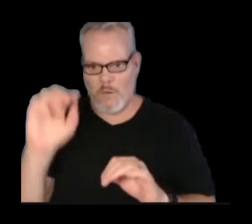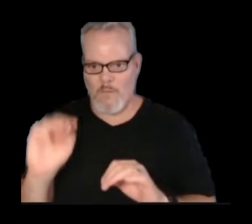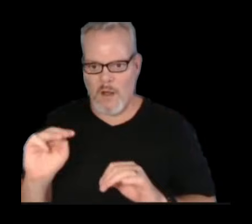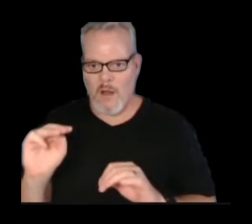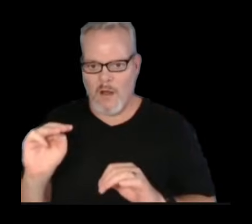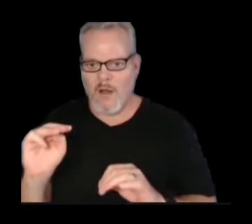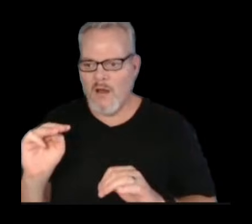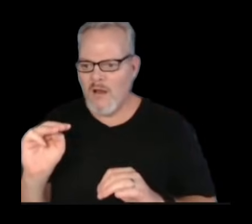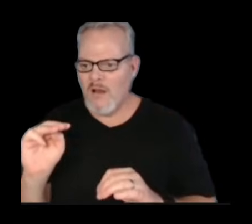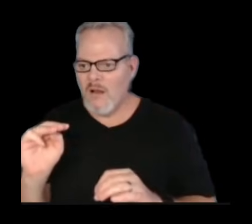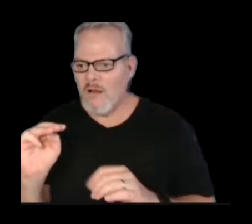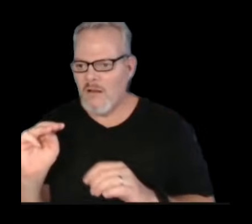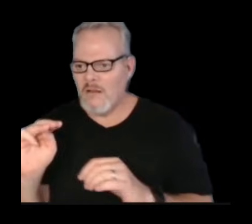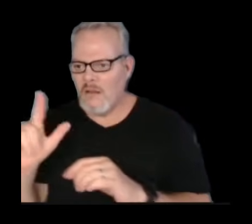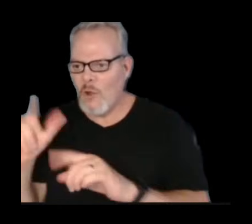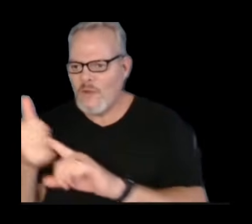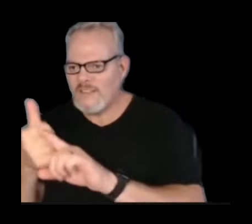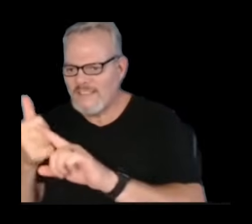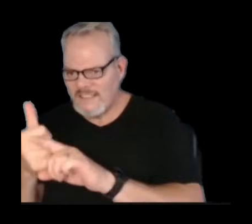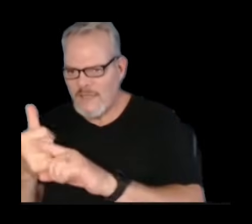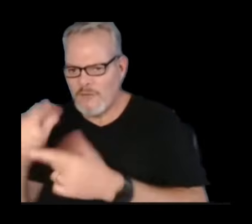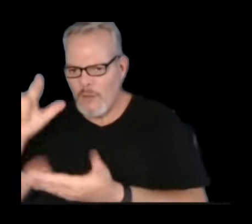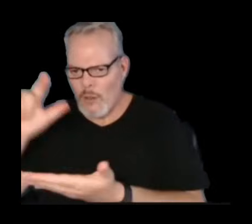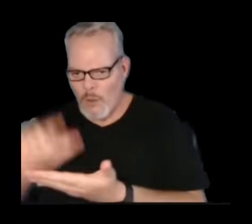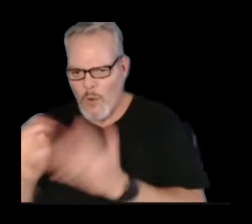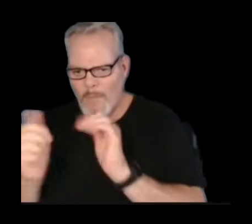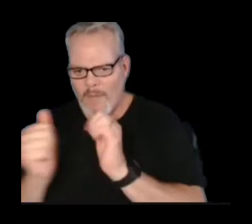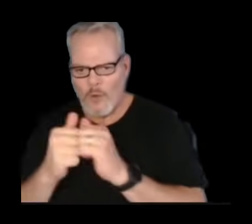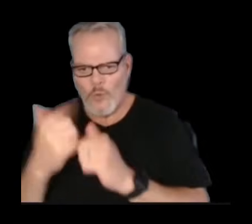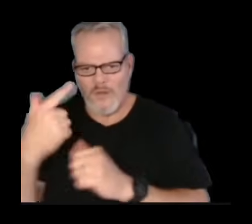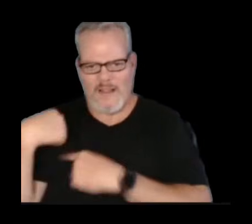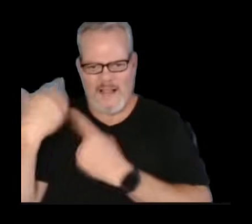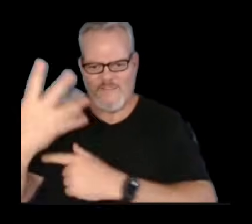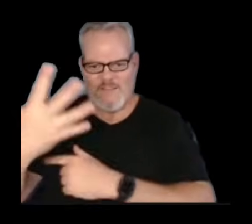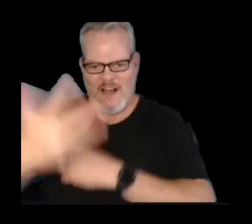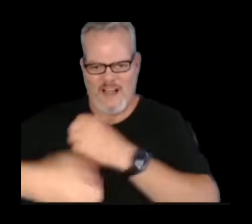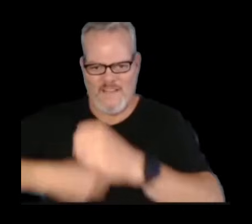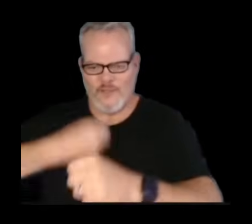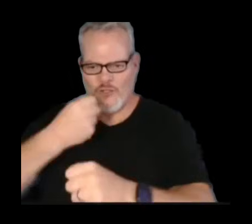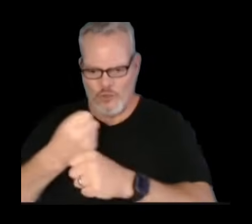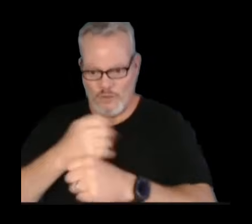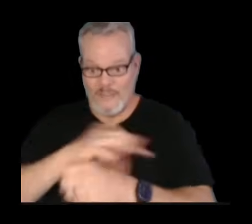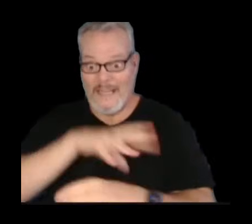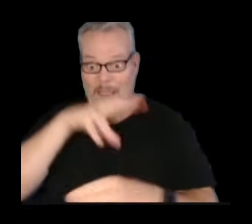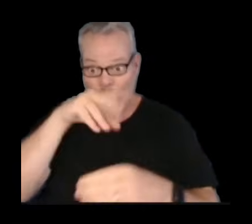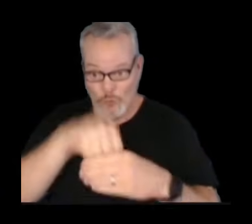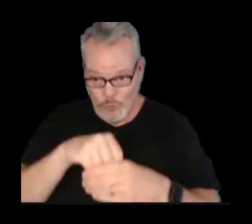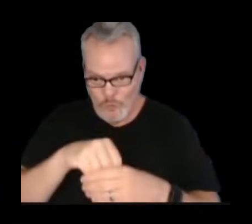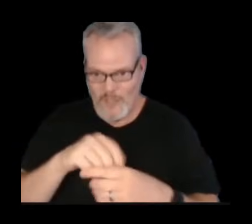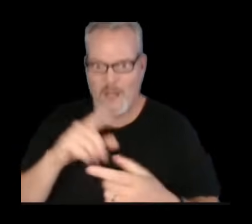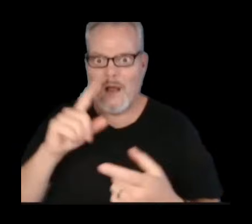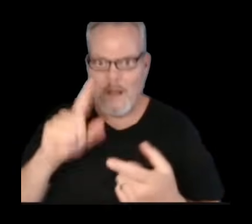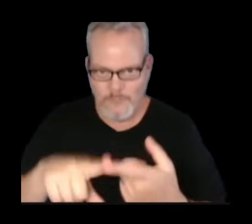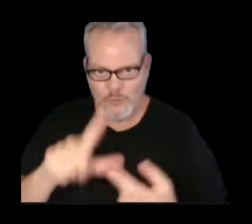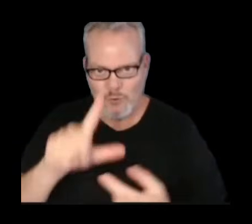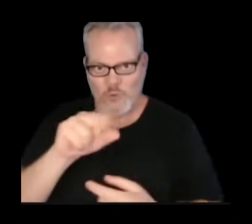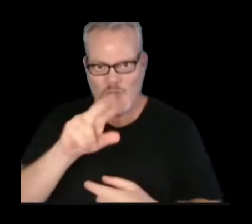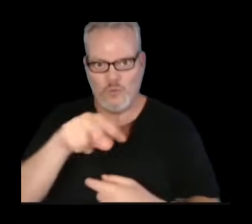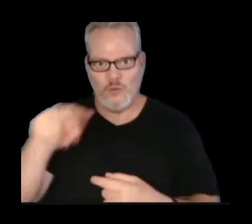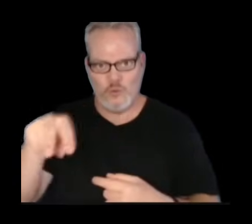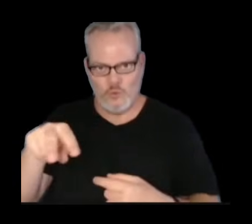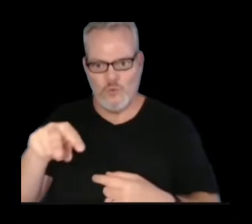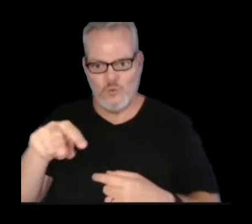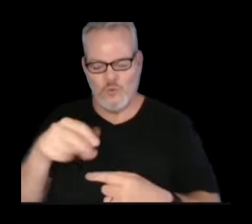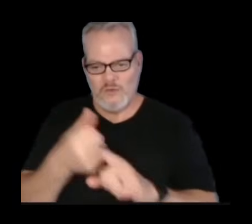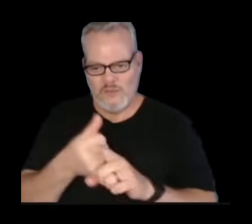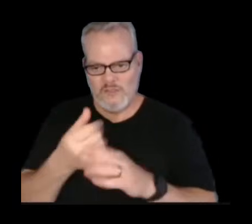year, and certainly low within the context of the last 5 years, including the build-up to the 2022 eruption. that you can see